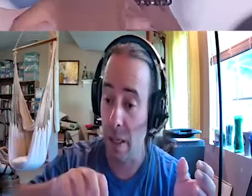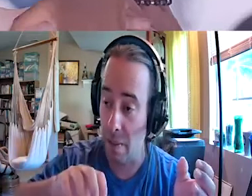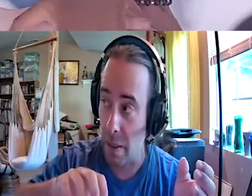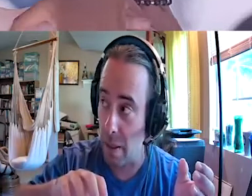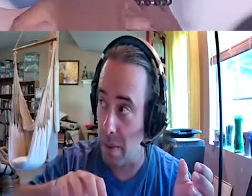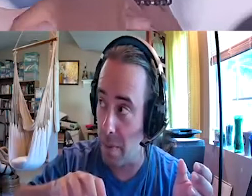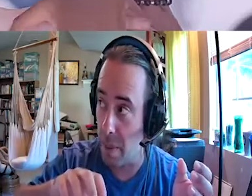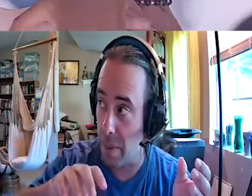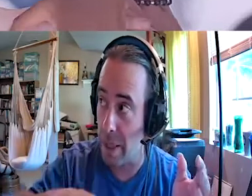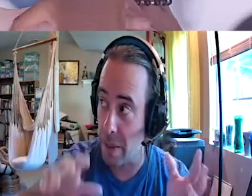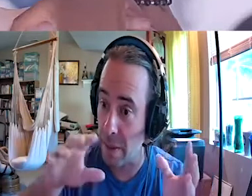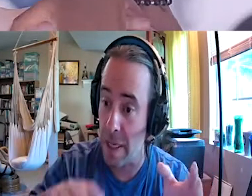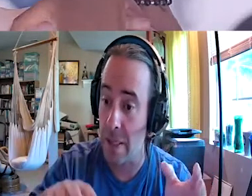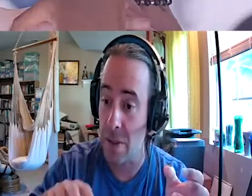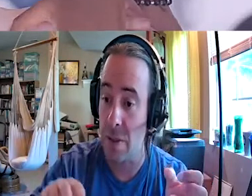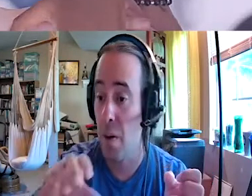making